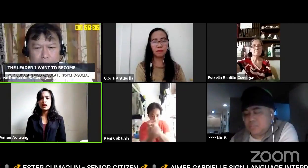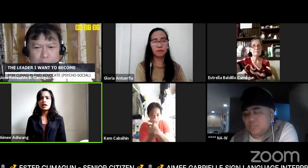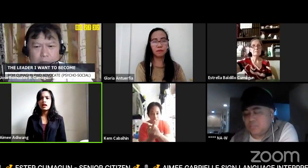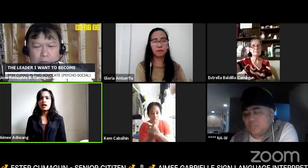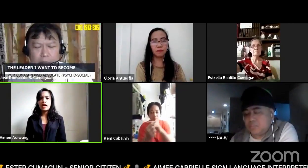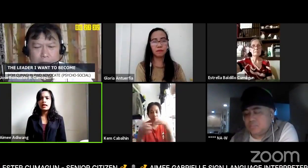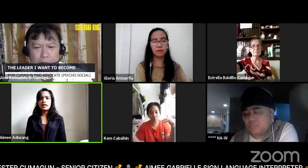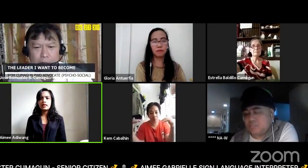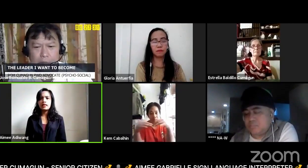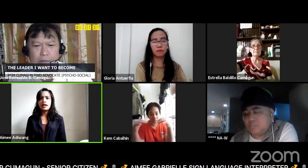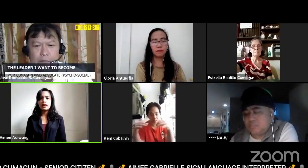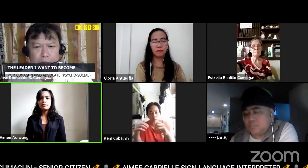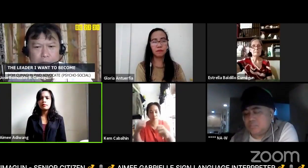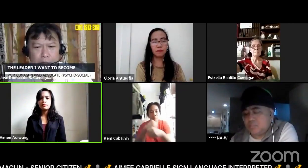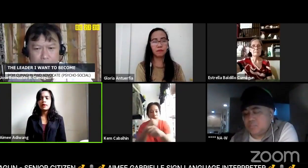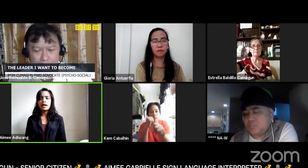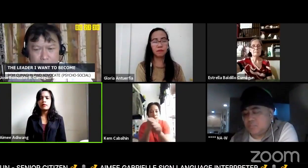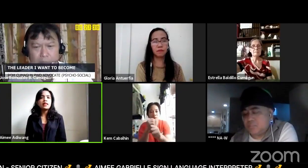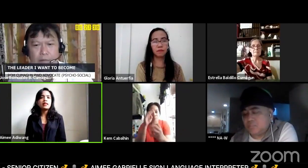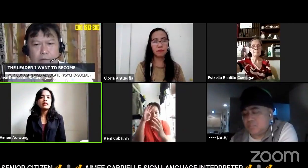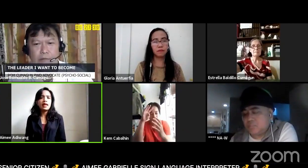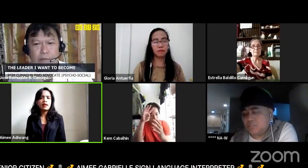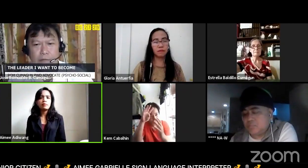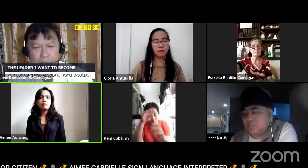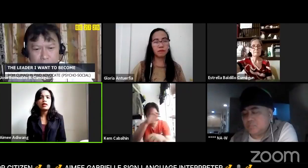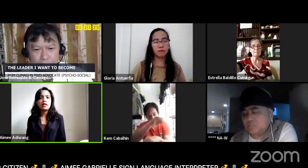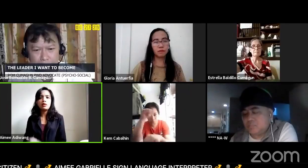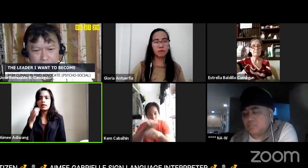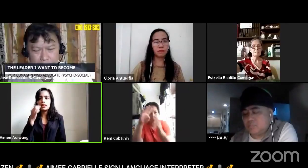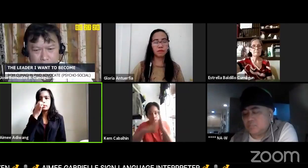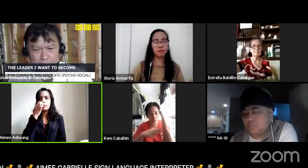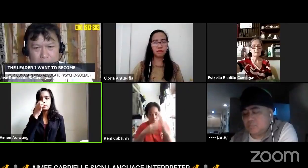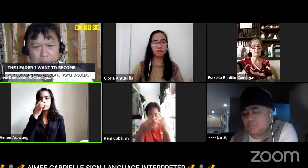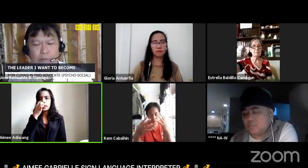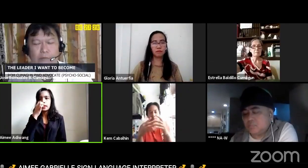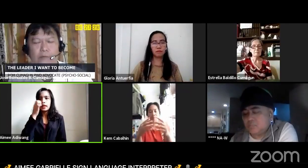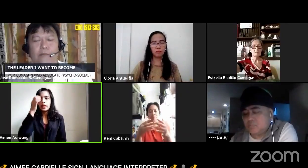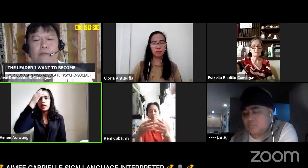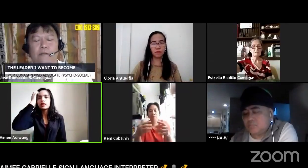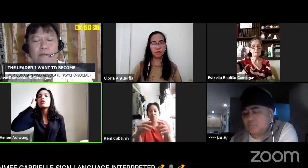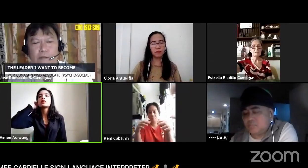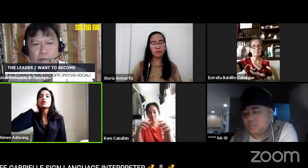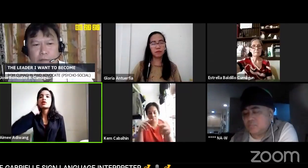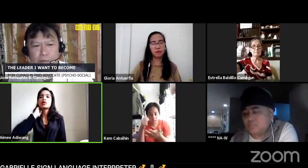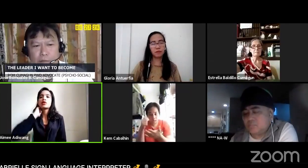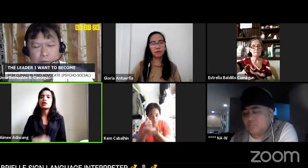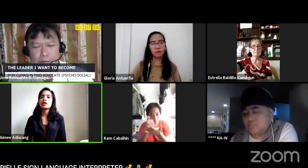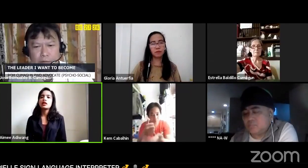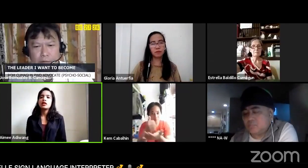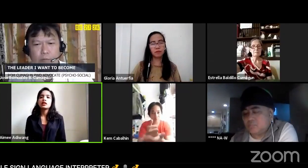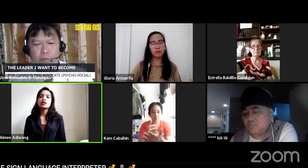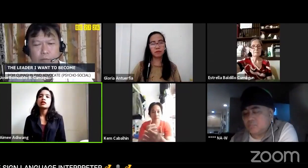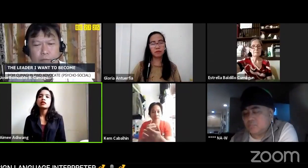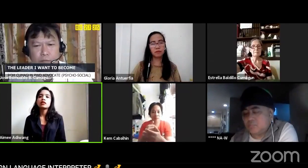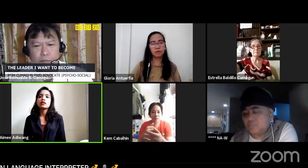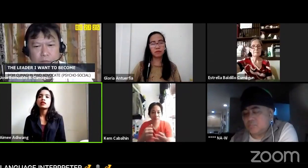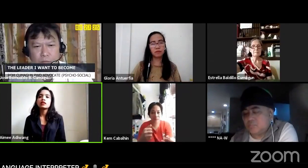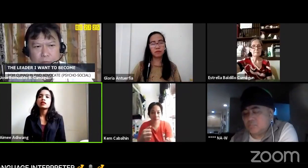First, I lead them by meeting with them, and also